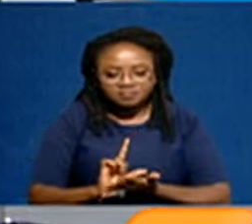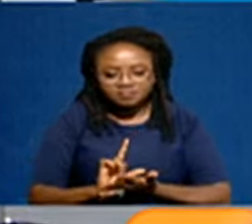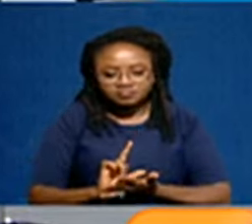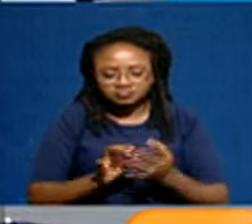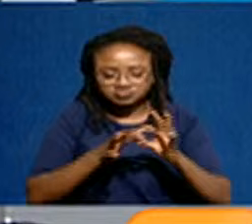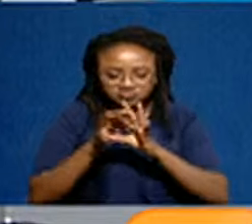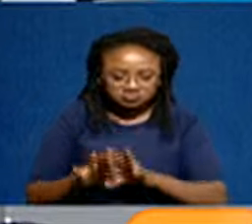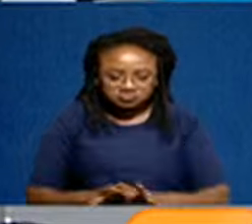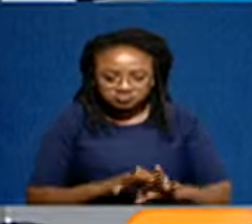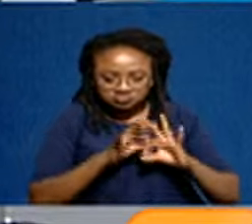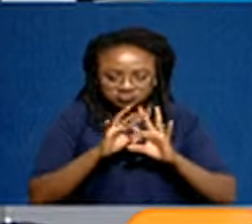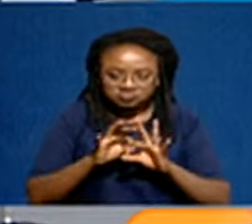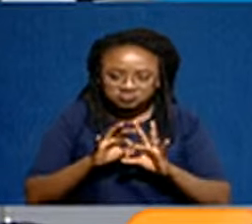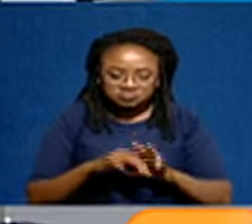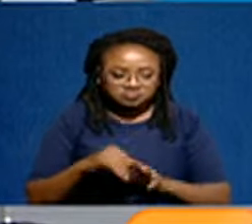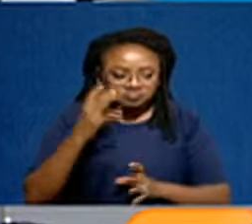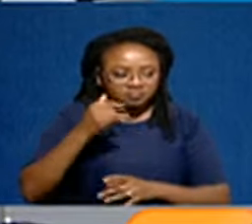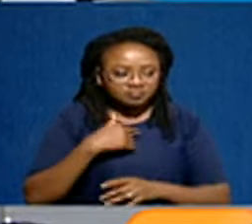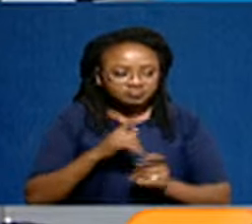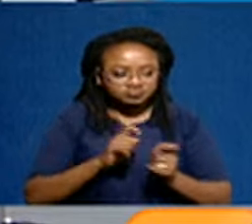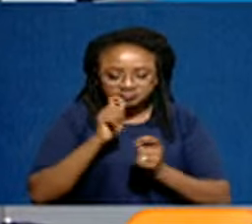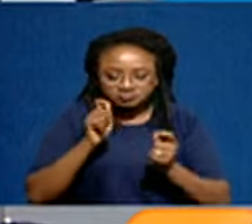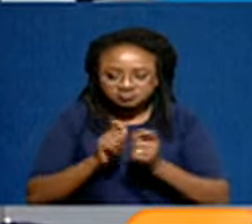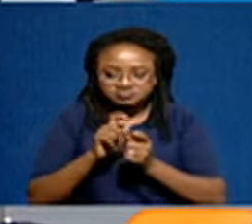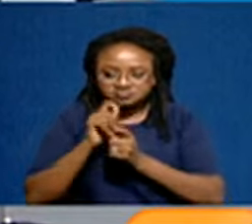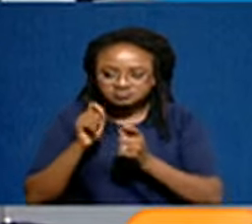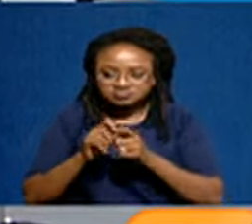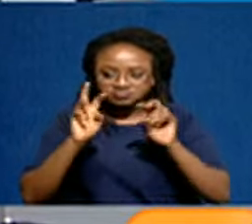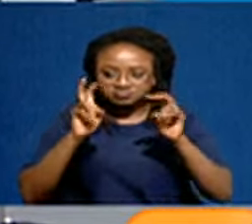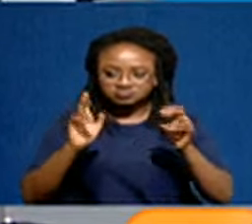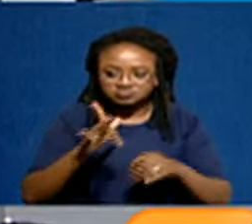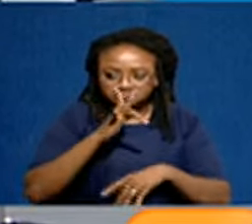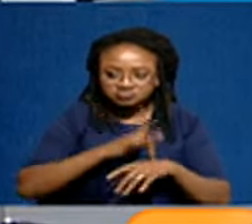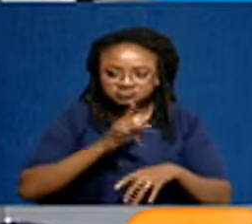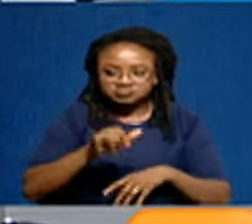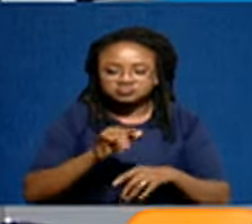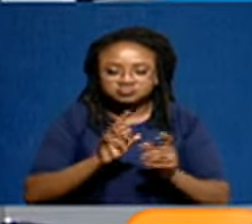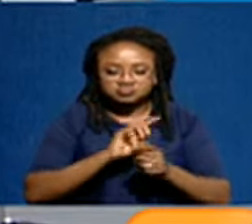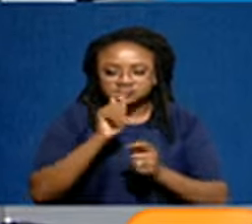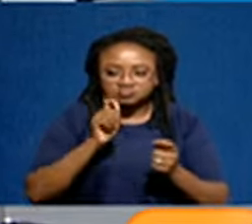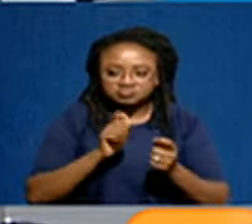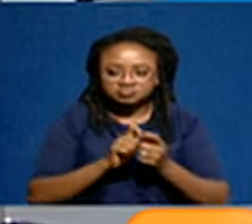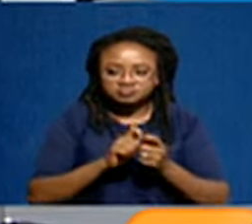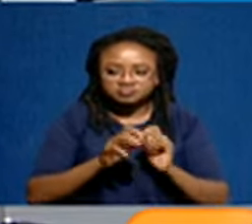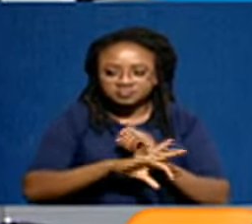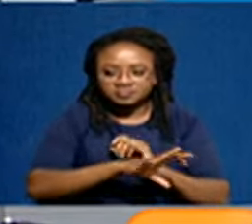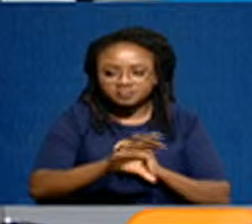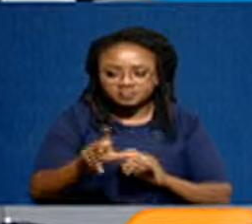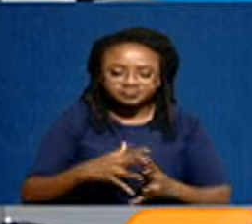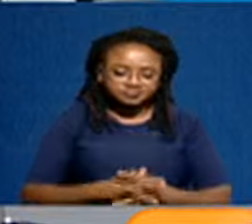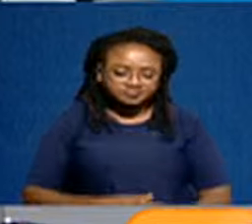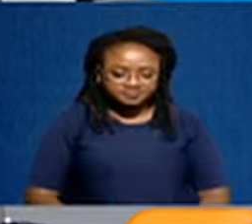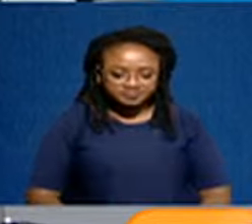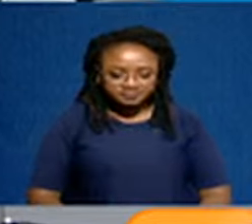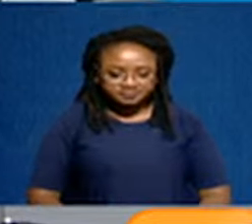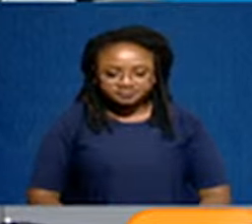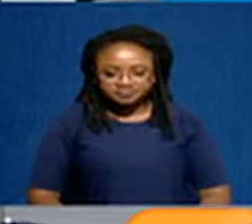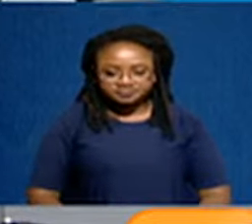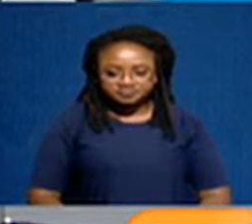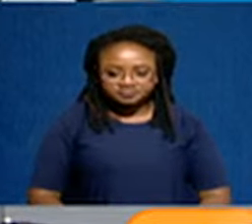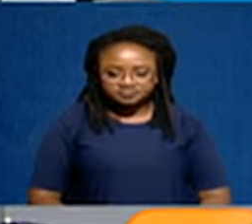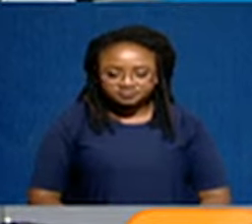union yeah. because there are specific issues that affect that particular county yeah. that can be able to be discussed and really developed on without having